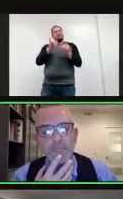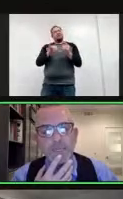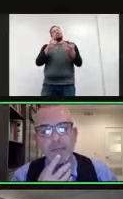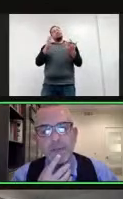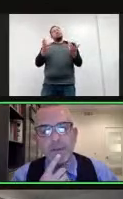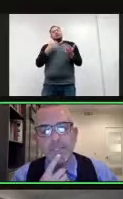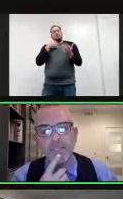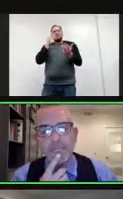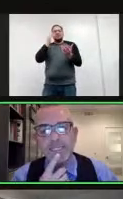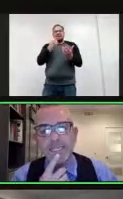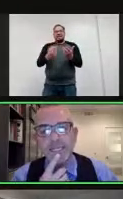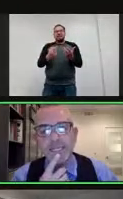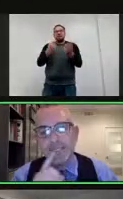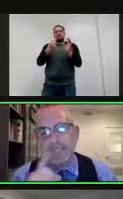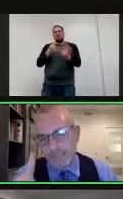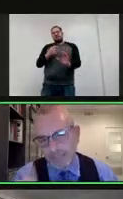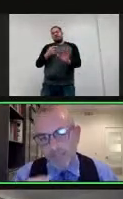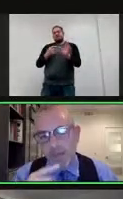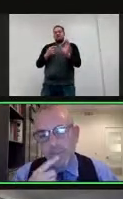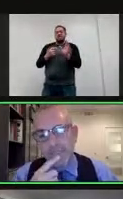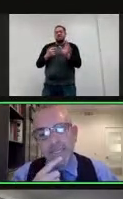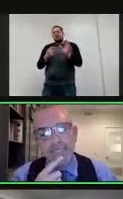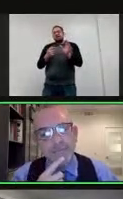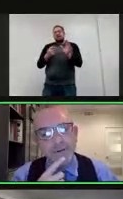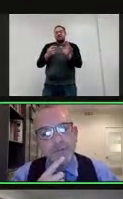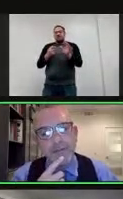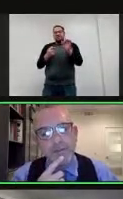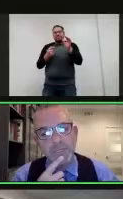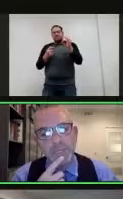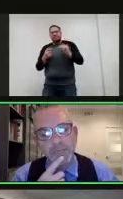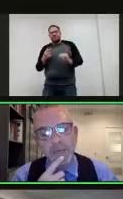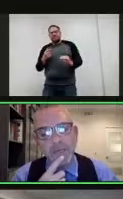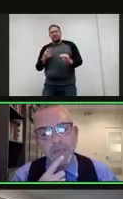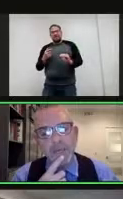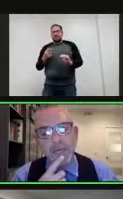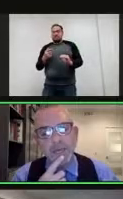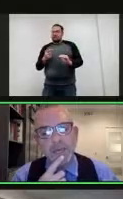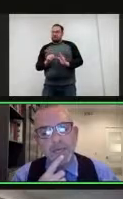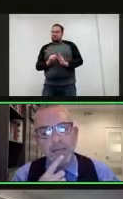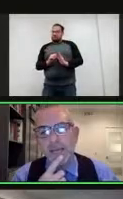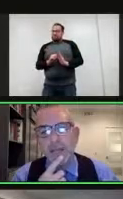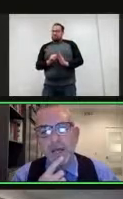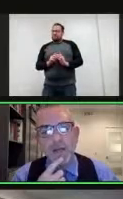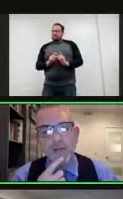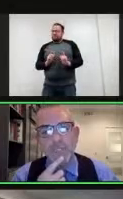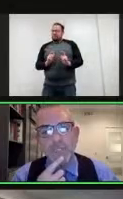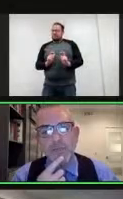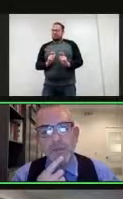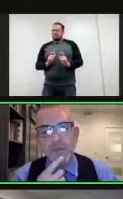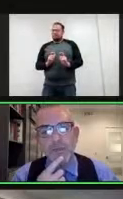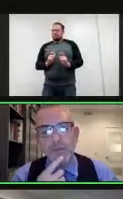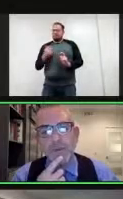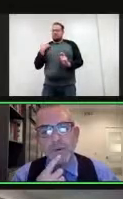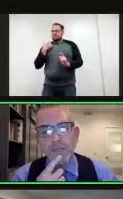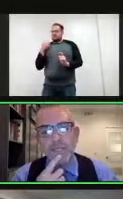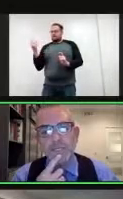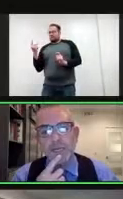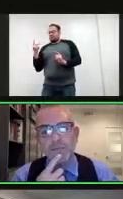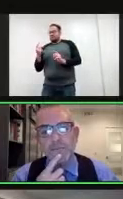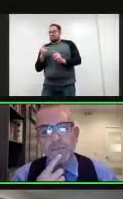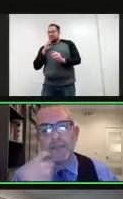But I will say, although it's sick, it's the bottom of the list, it's a very pronounced thing. Kathleen and I had a lot of conversation about